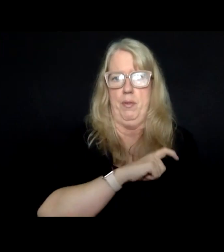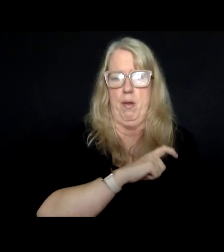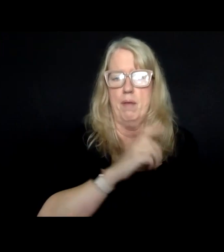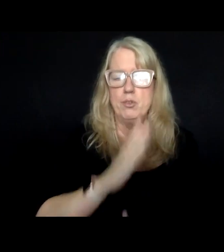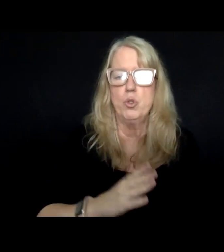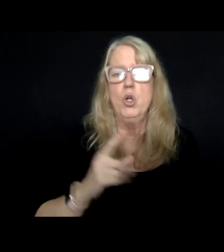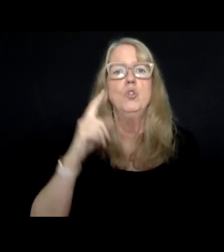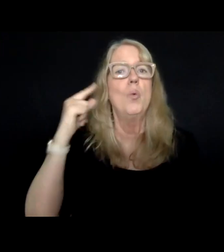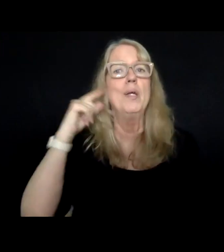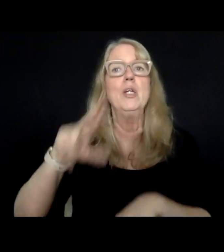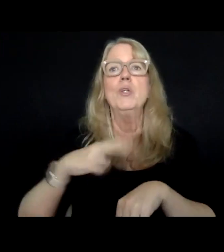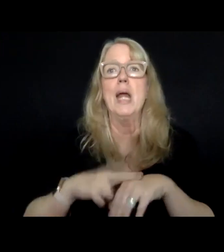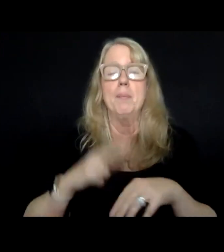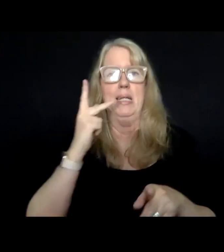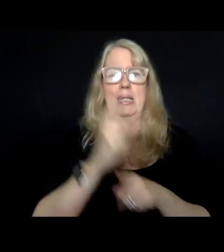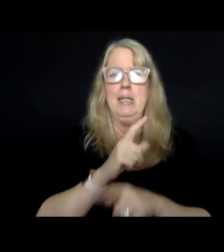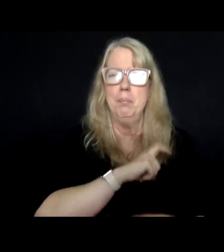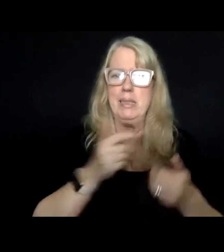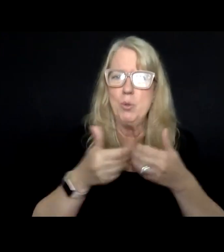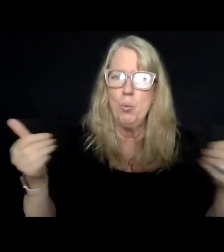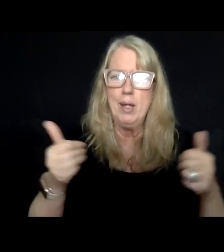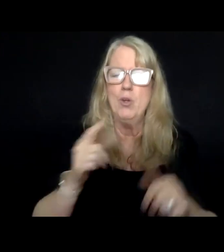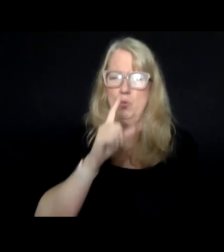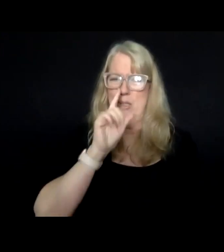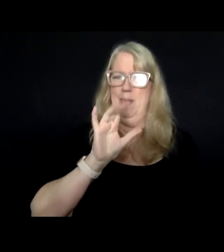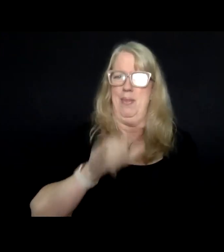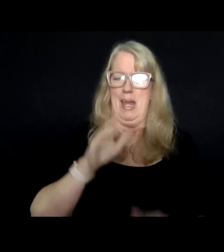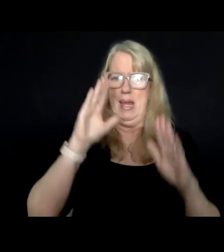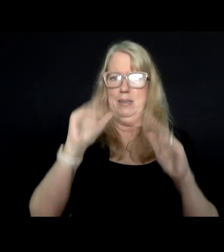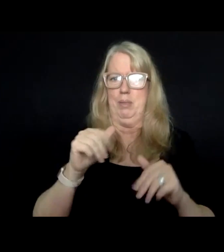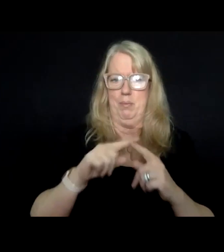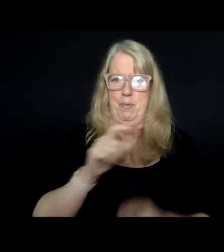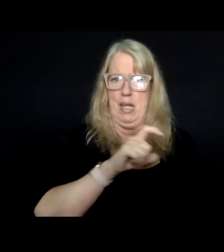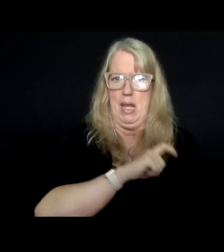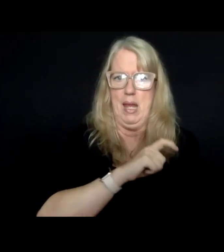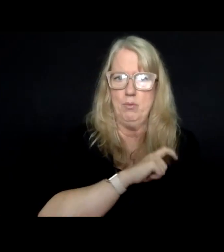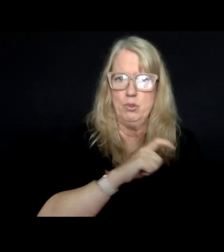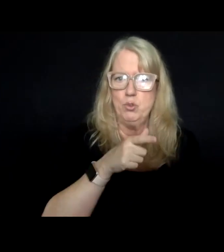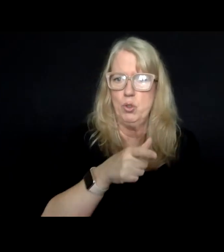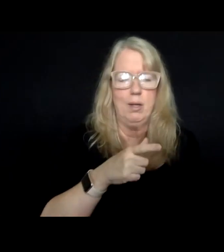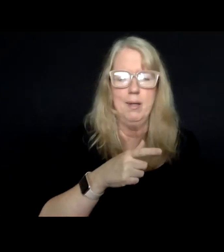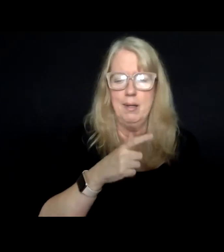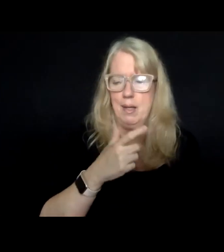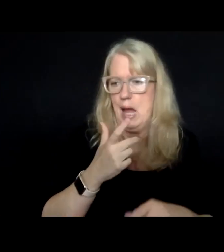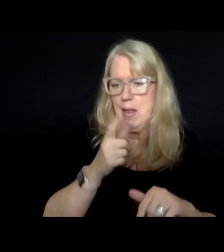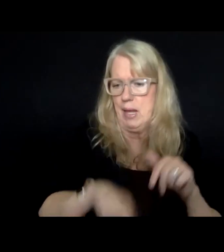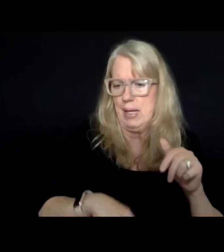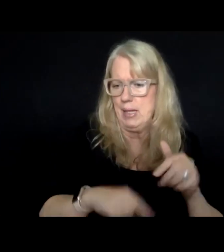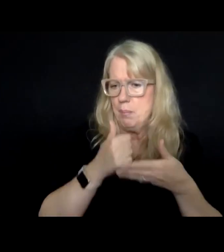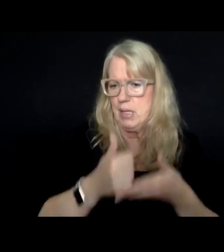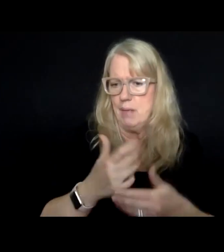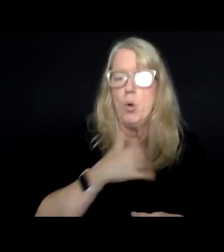national trend of saying keep police away, it's actually given the expectation that officers fulfill that I can't be helpful. We're doing